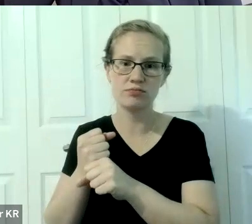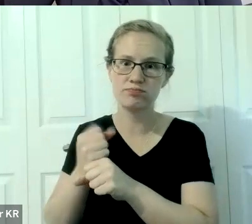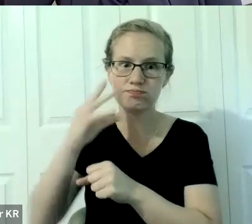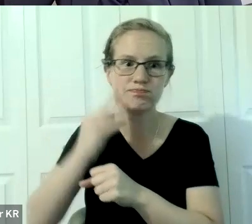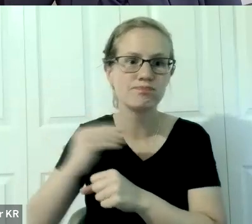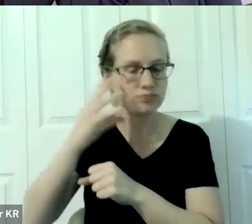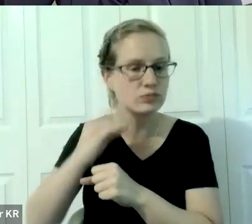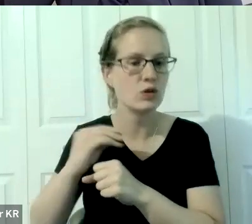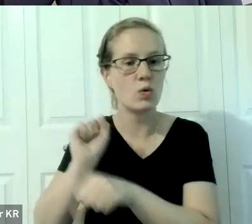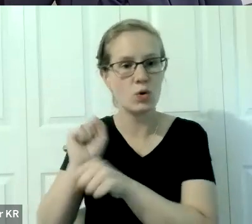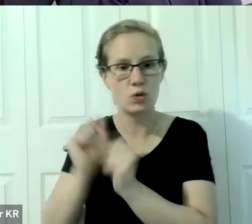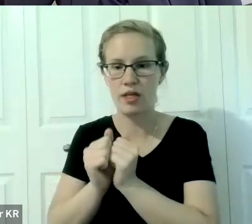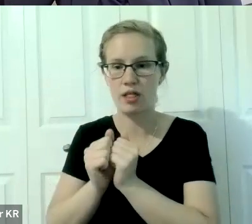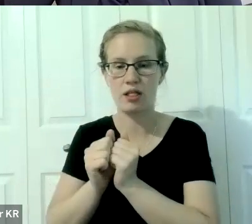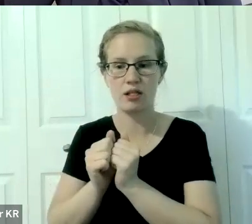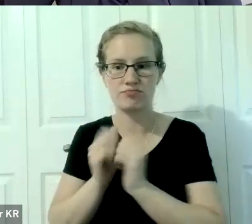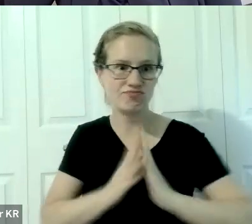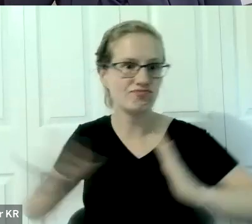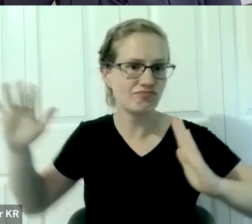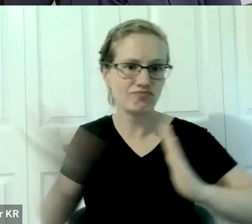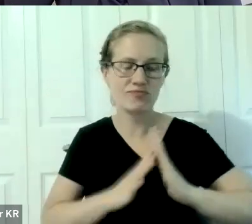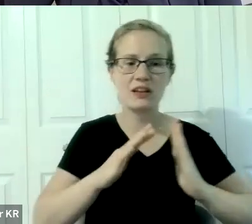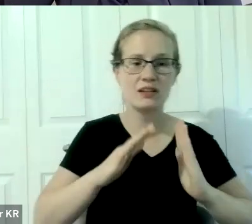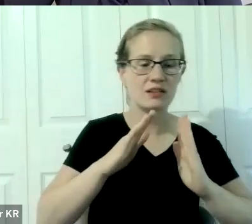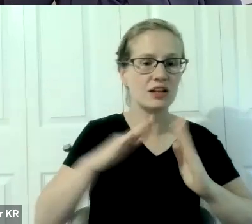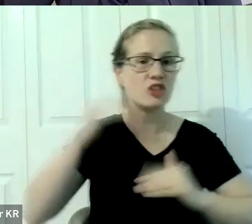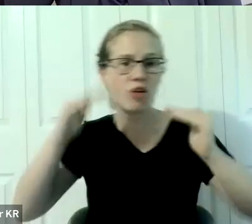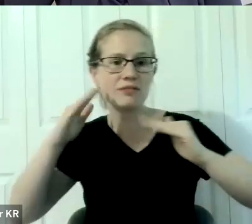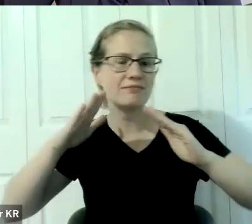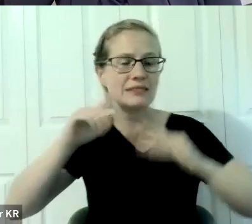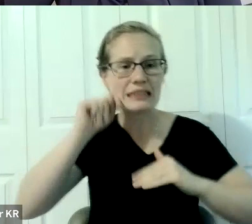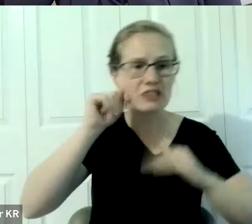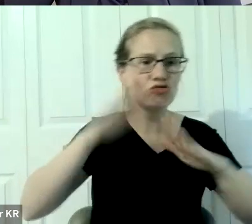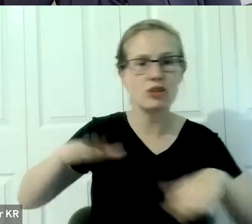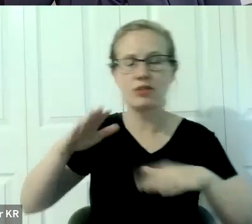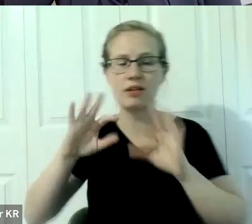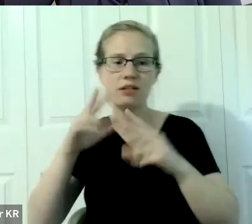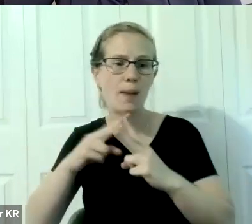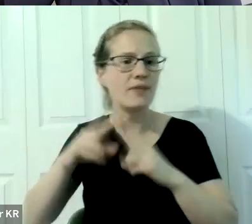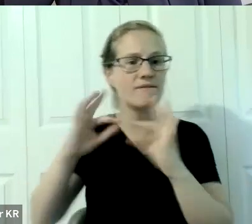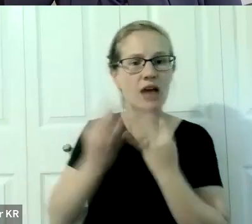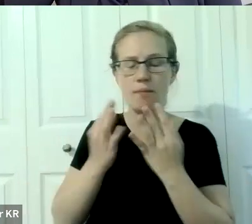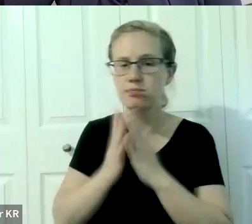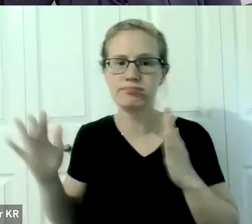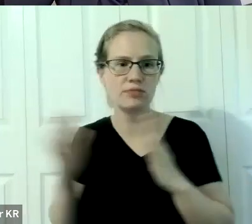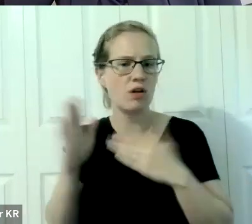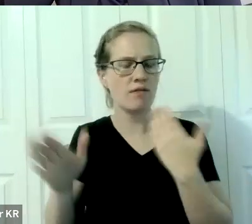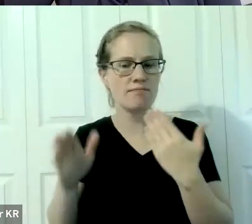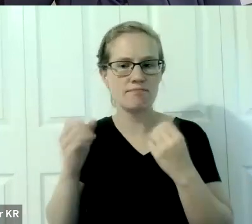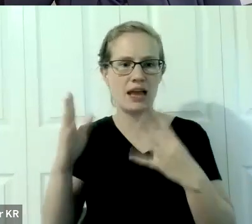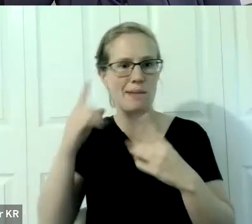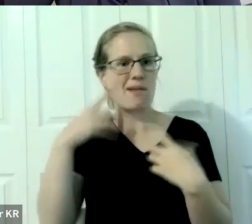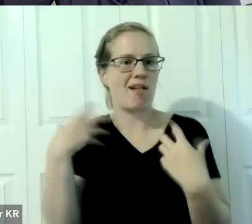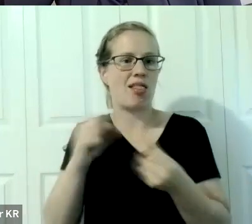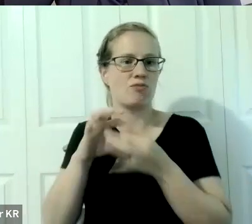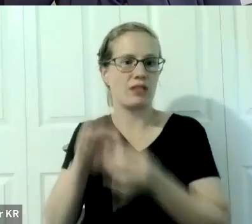experience working with all age groups, adults, adolescents, children's, couples, and families on a wide variety of mental health related